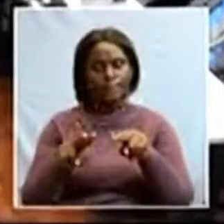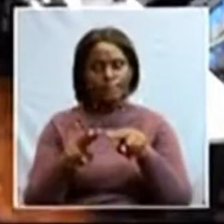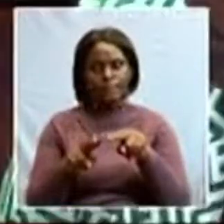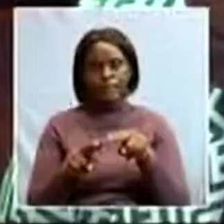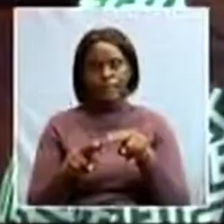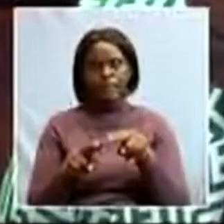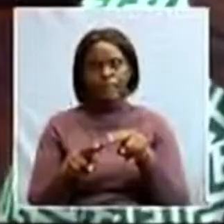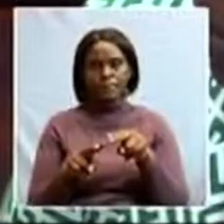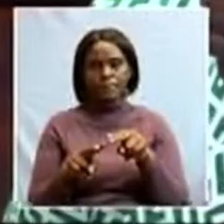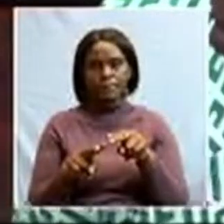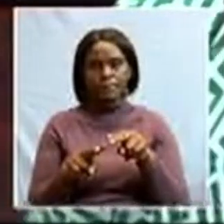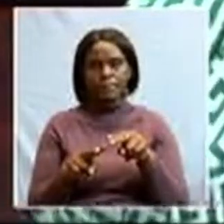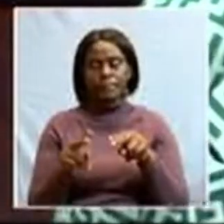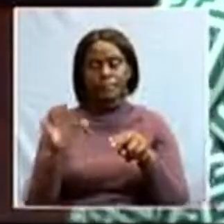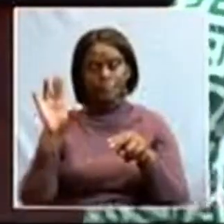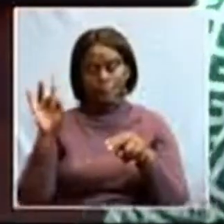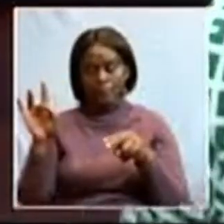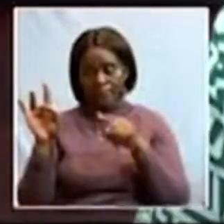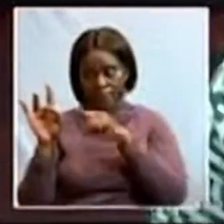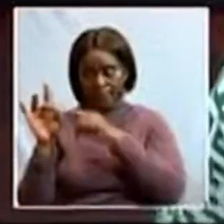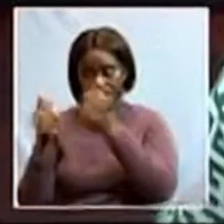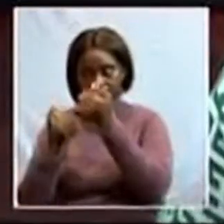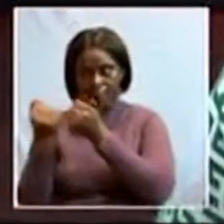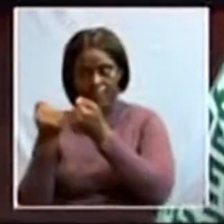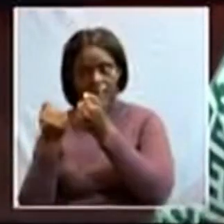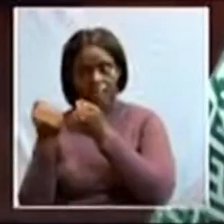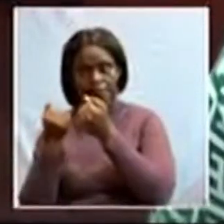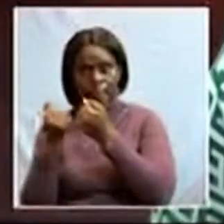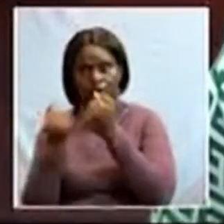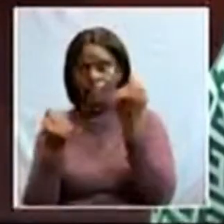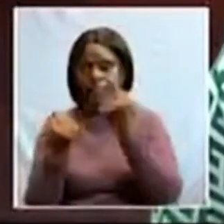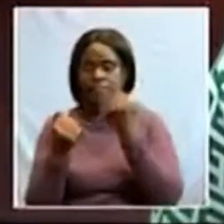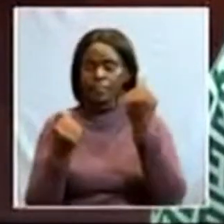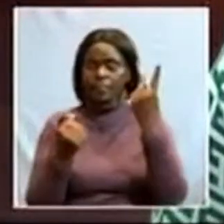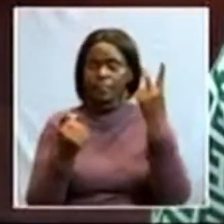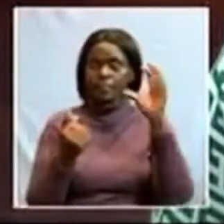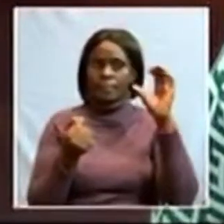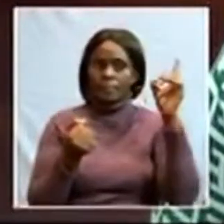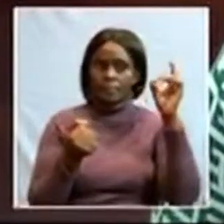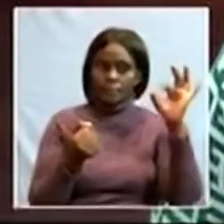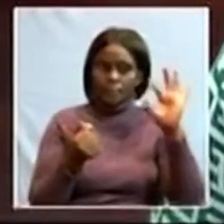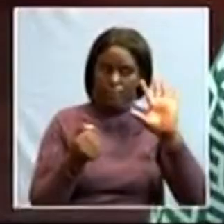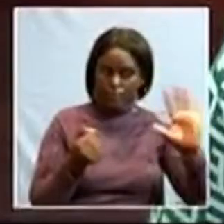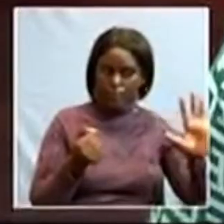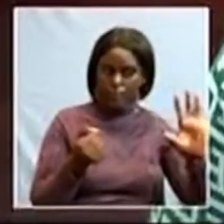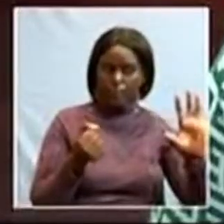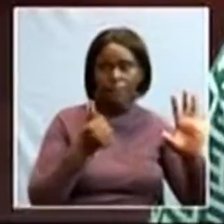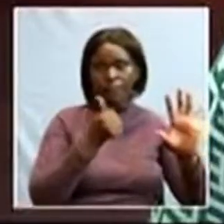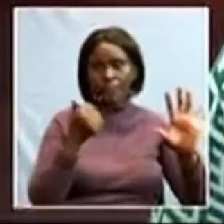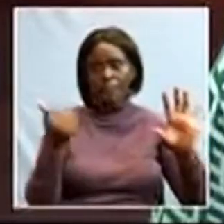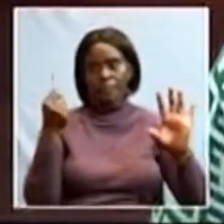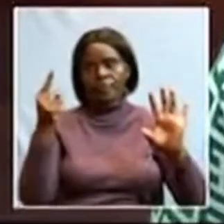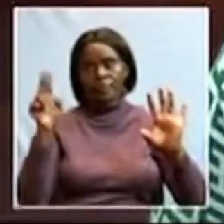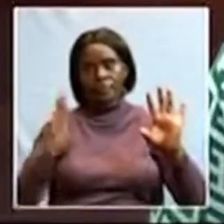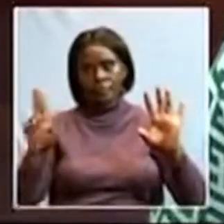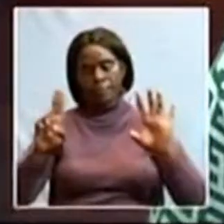and of the 8 vehicles, only the 2 CDF vehicles are running and 1 utility